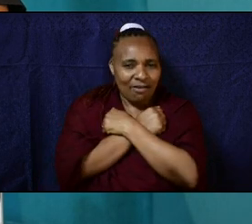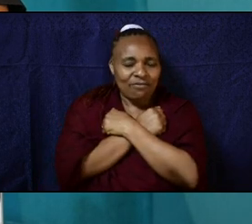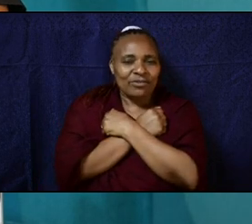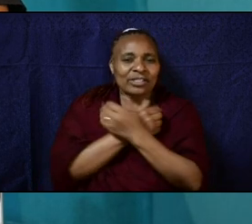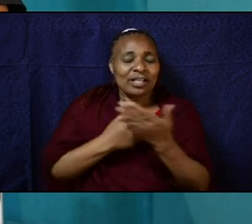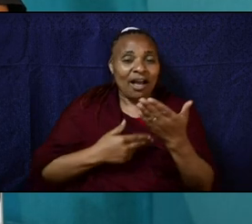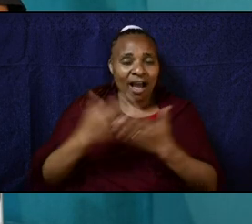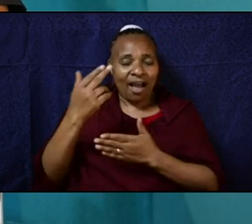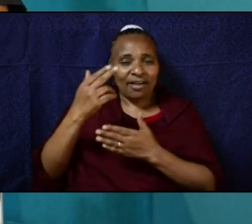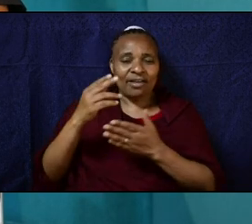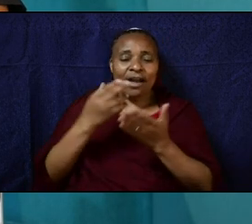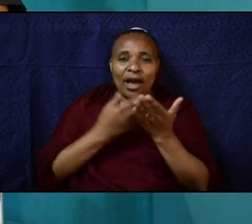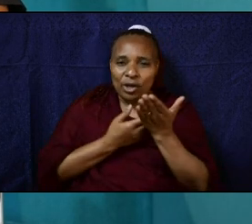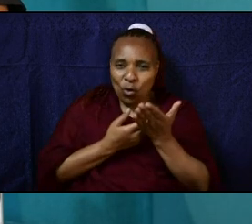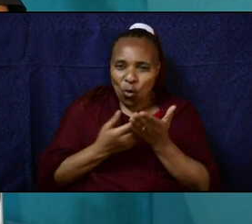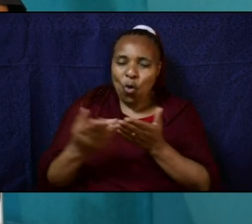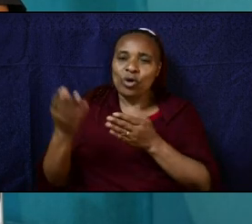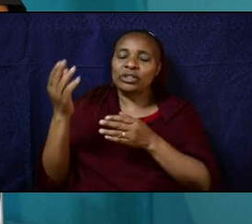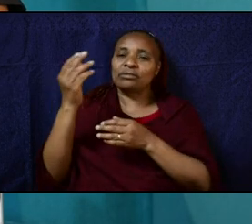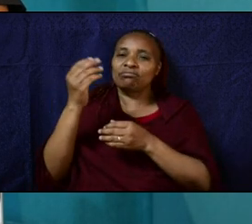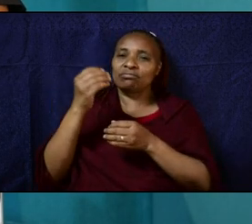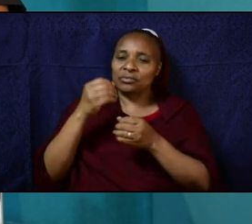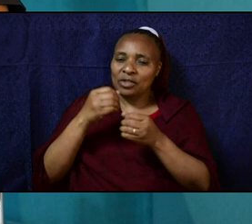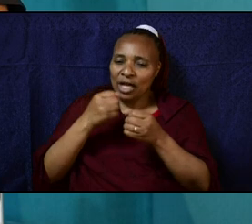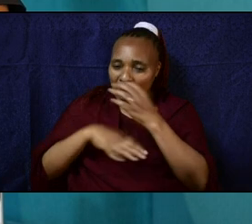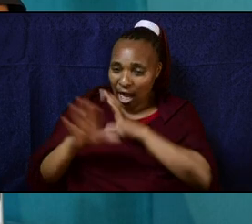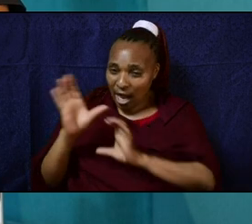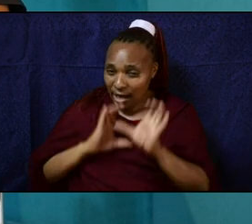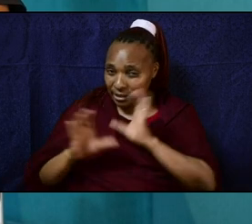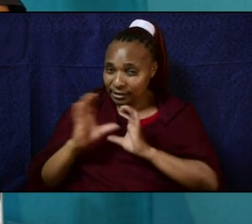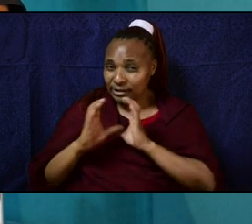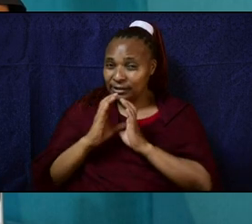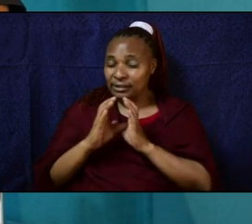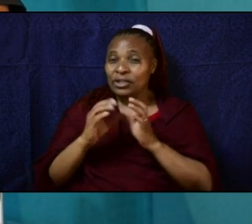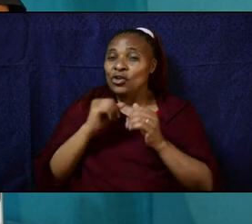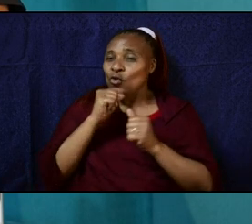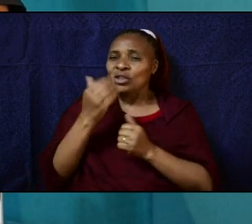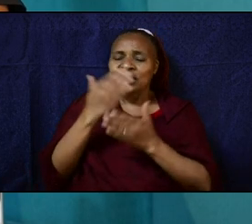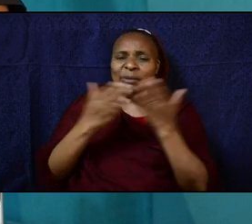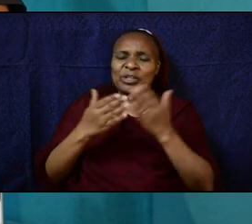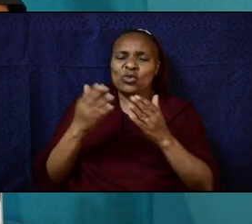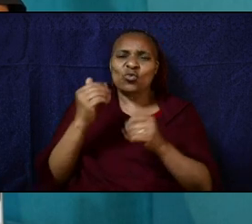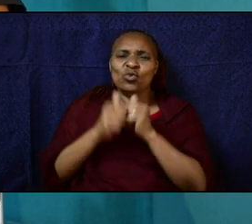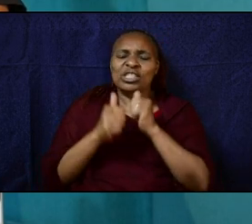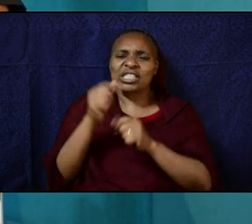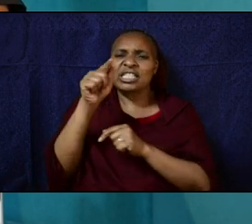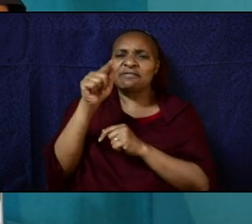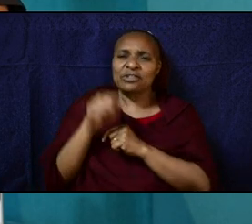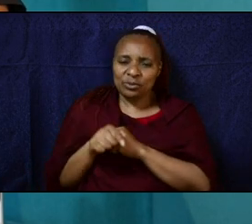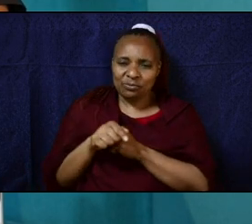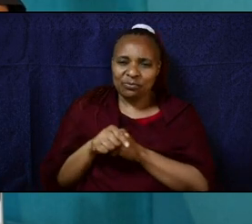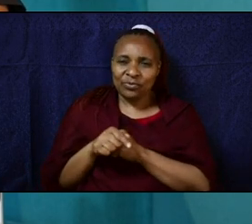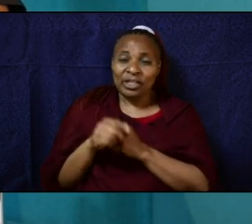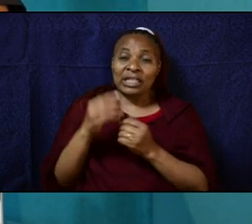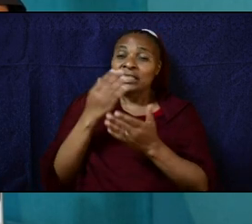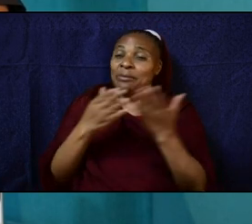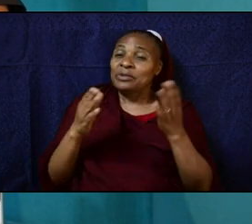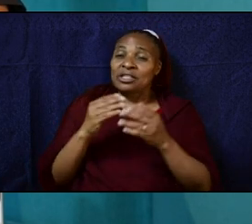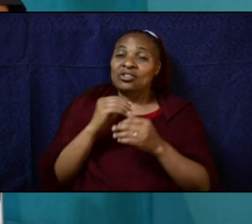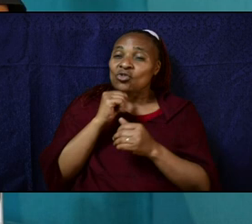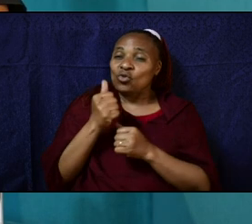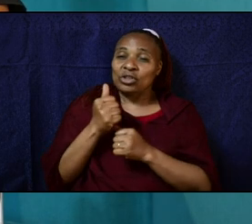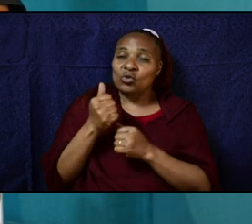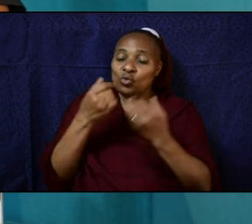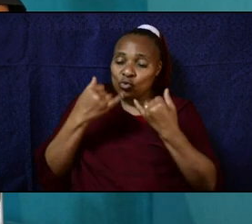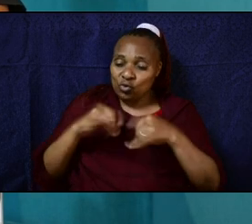holy principle. As we've said, it's not something that is impulsive, and it's not something which, when you're tested, it will just die